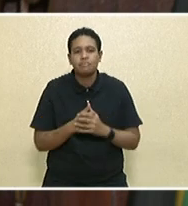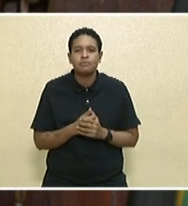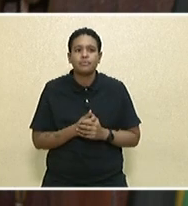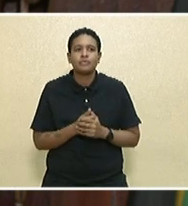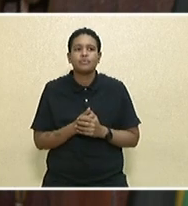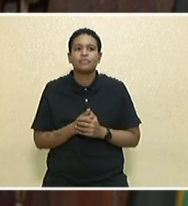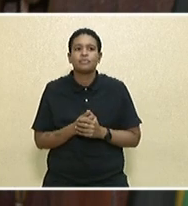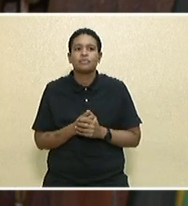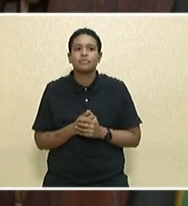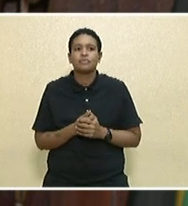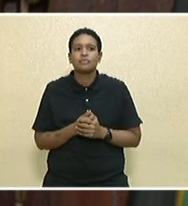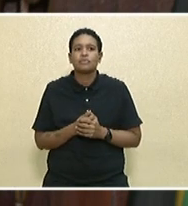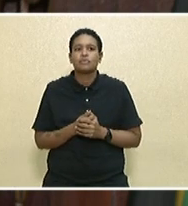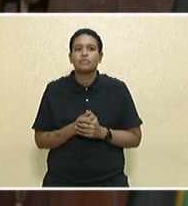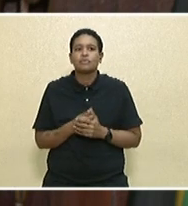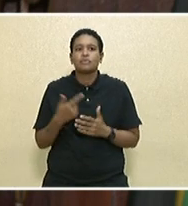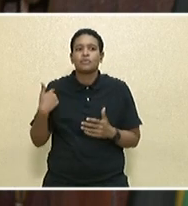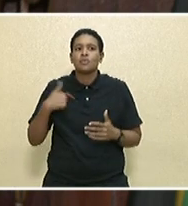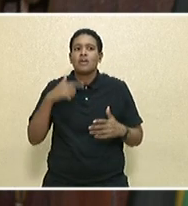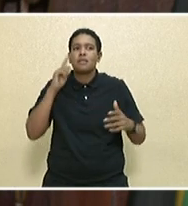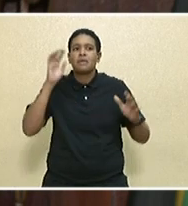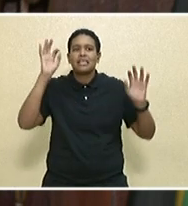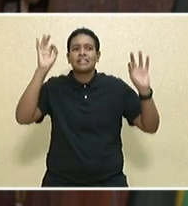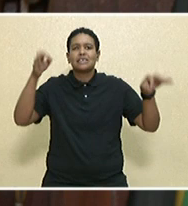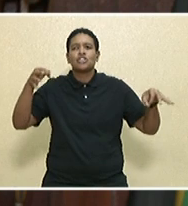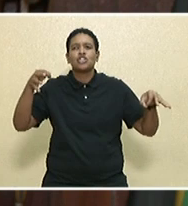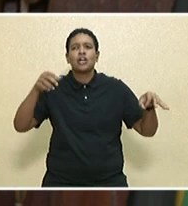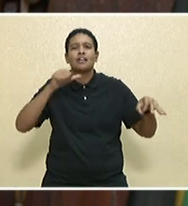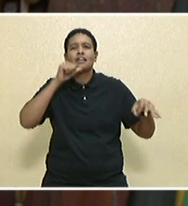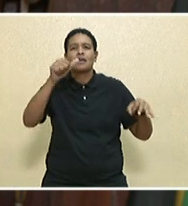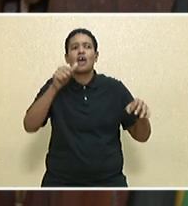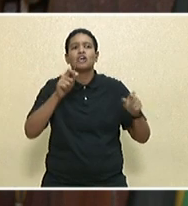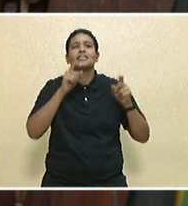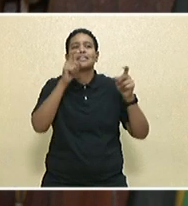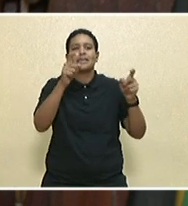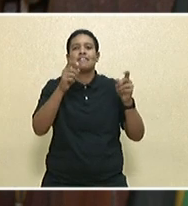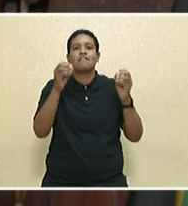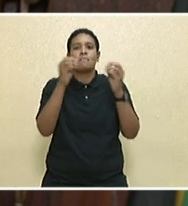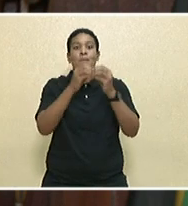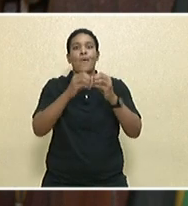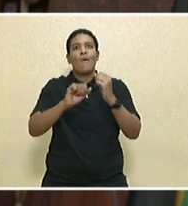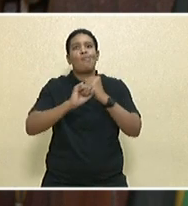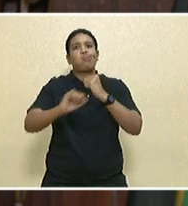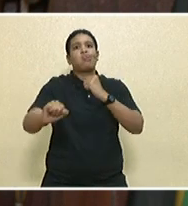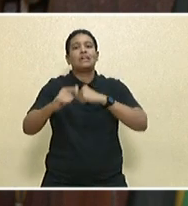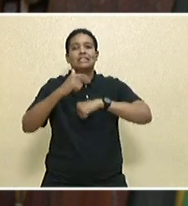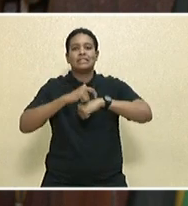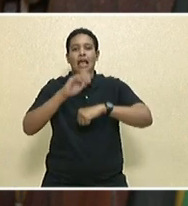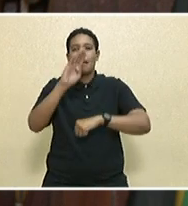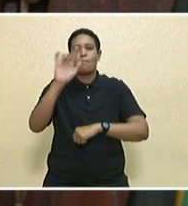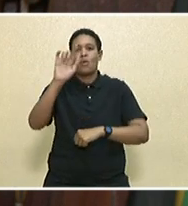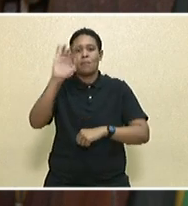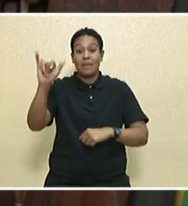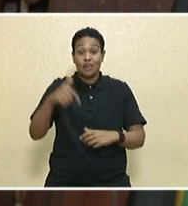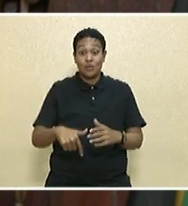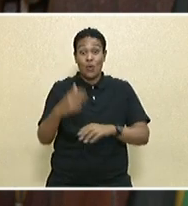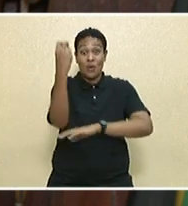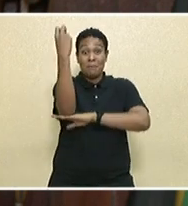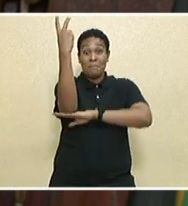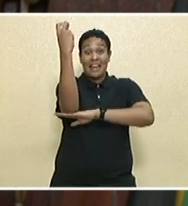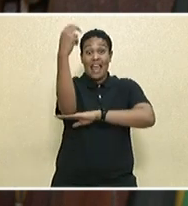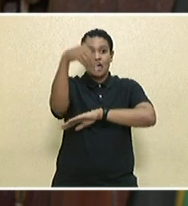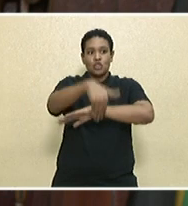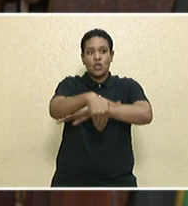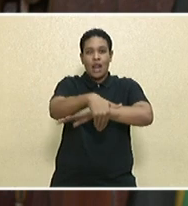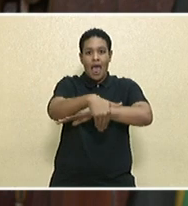not to seek an extension of the quarantine in Bull Bay. So at midnight tonight, that